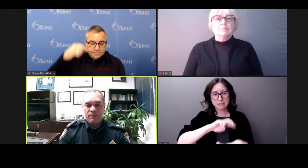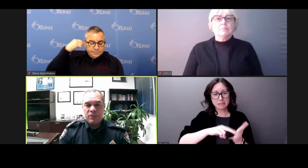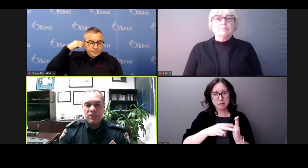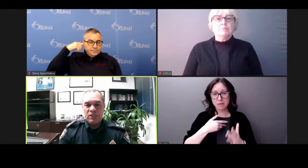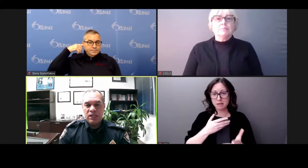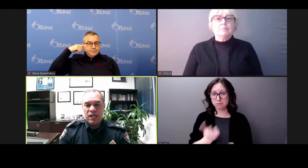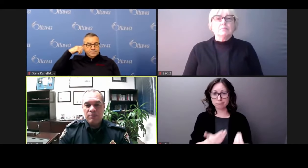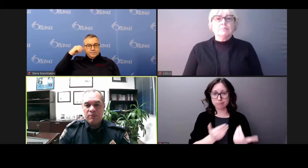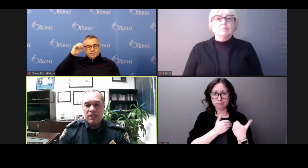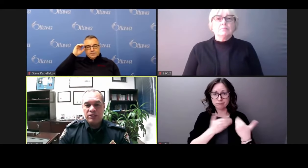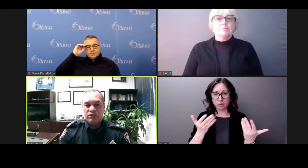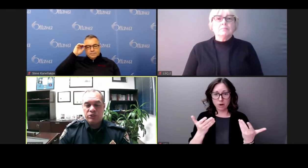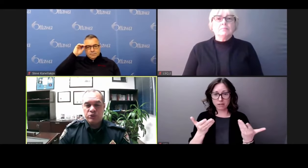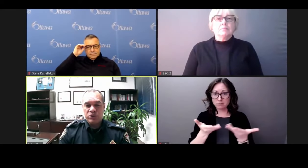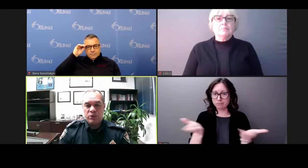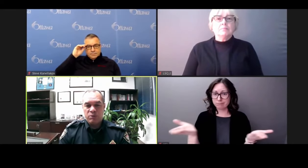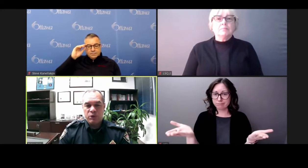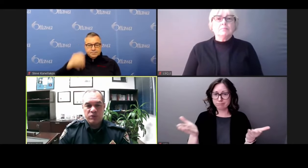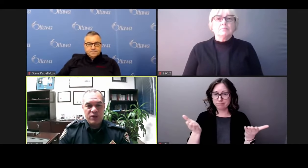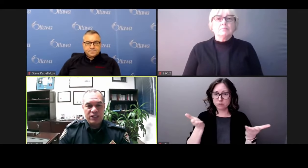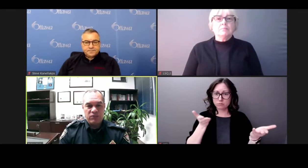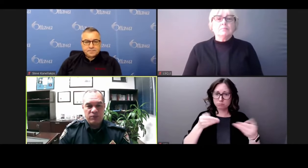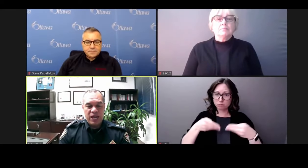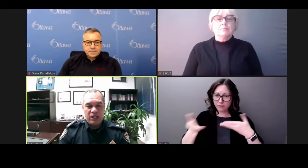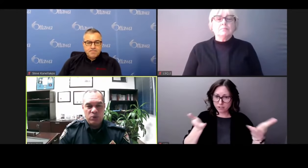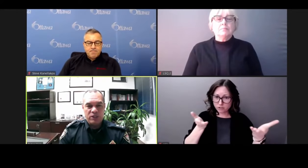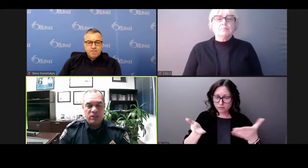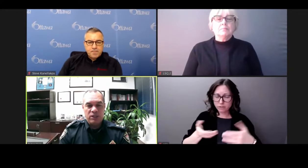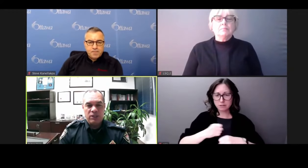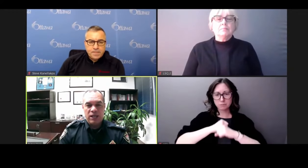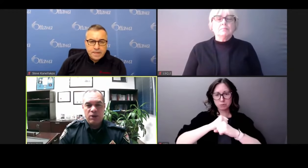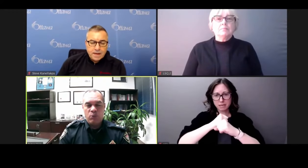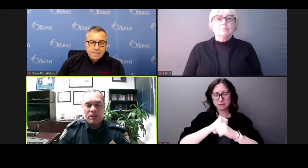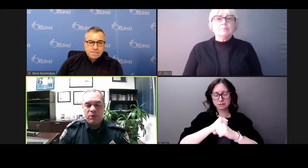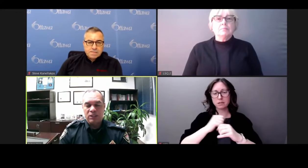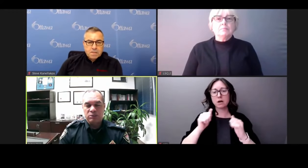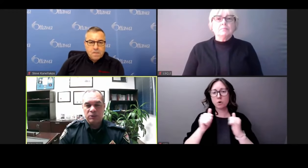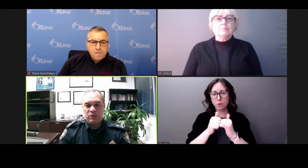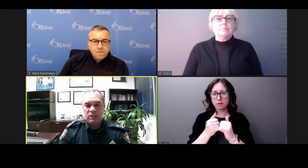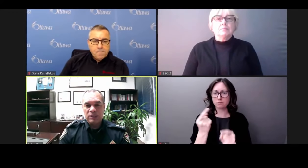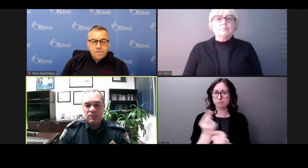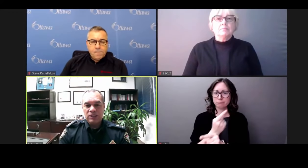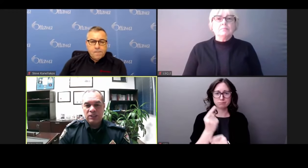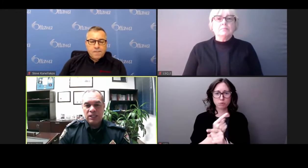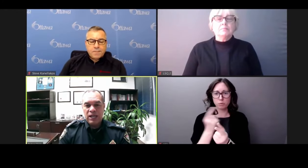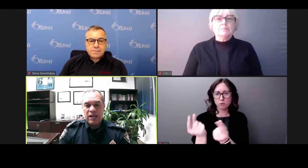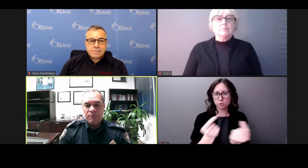city and to do so in the most effective, adequate way possible.